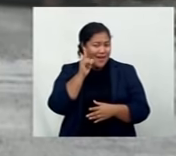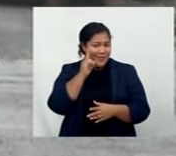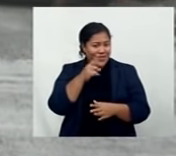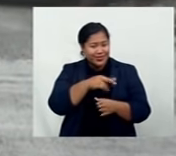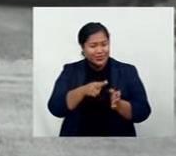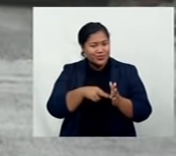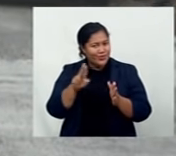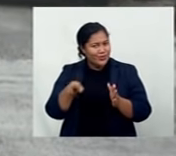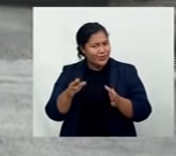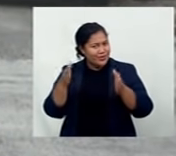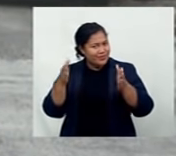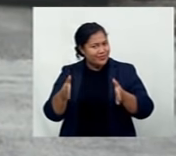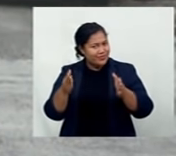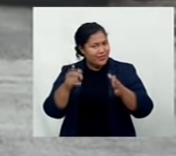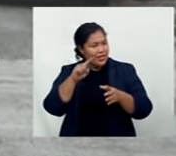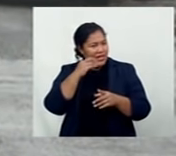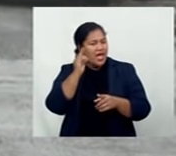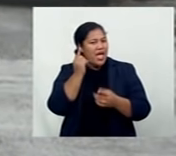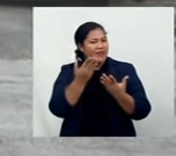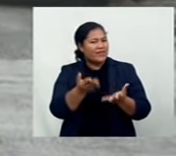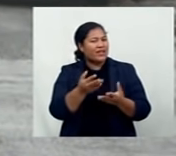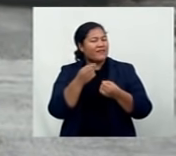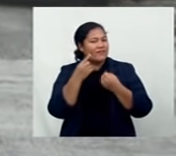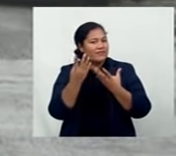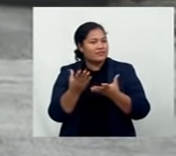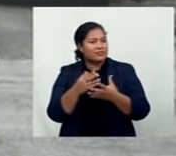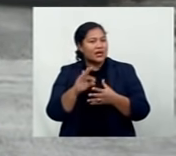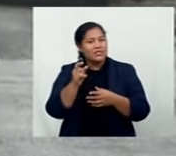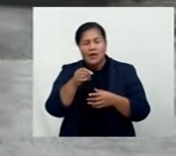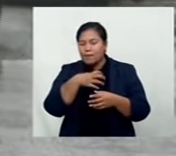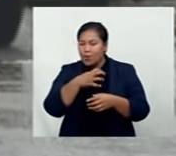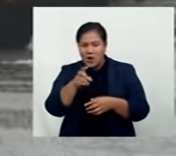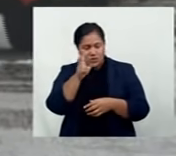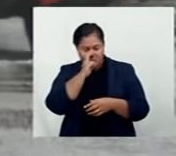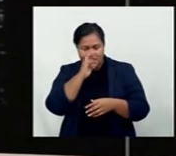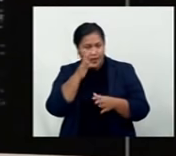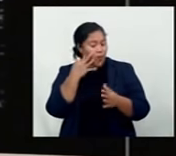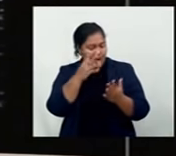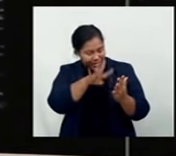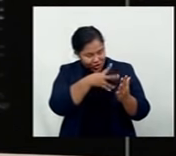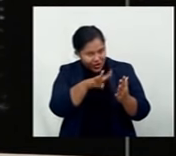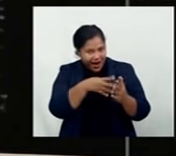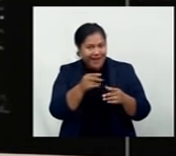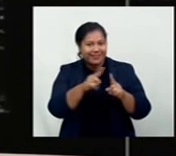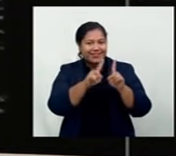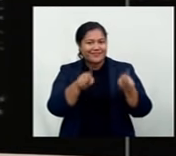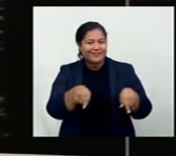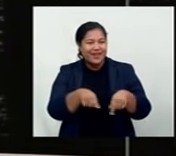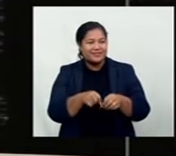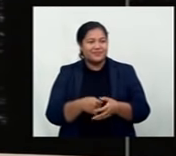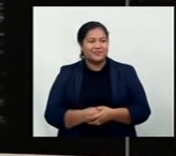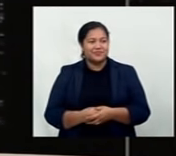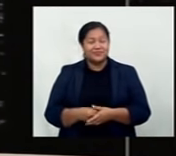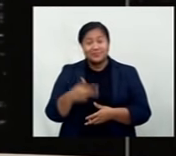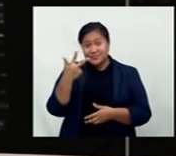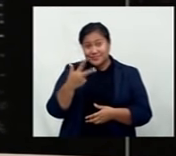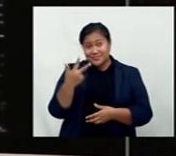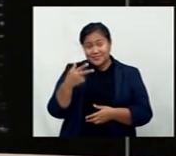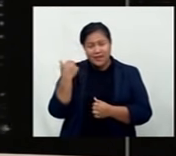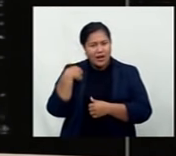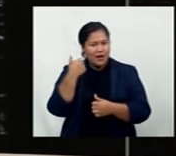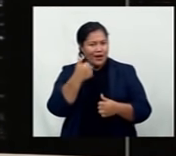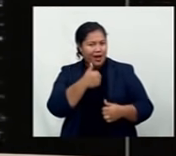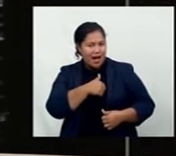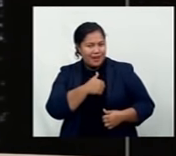zone have also been directed to be more stringent in their inspections. 18 personnel on the